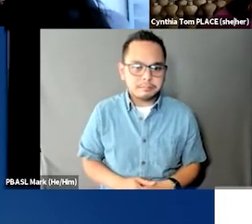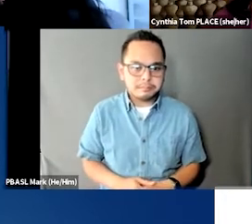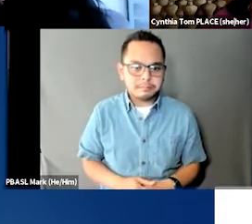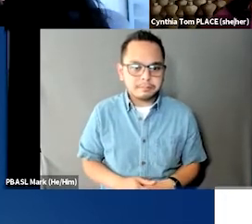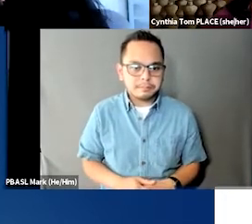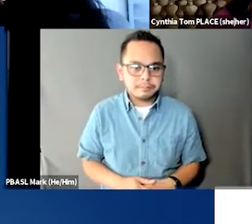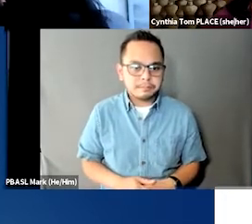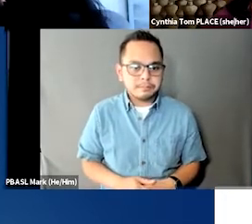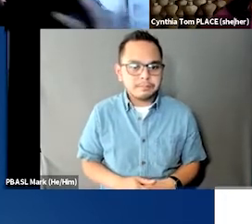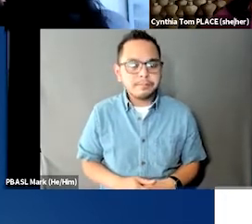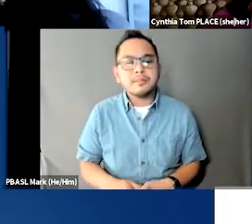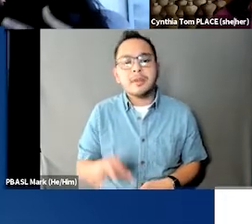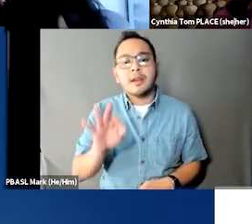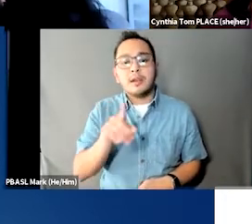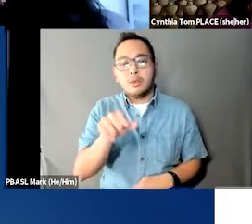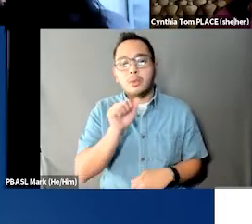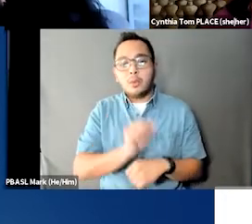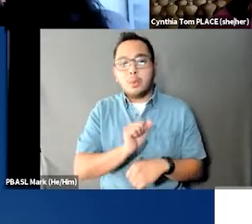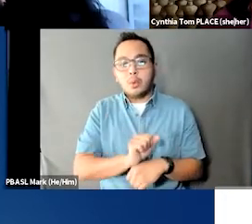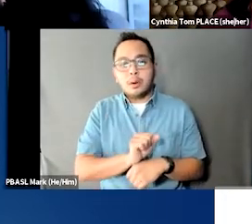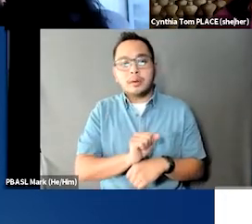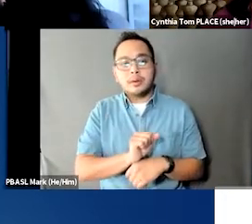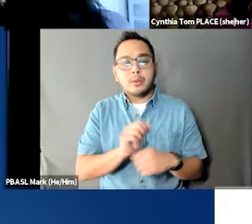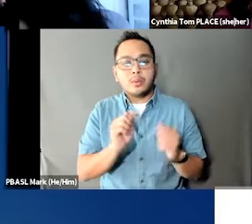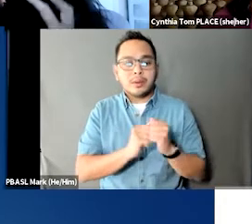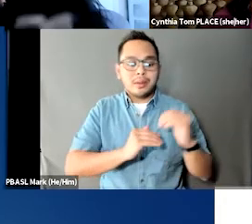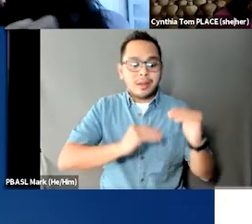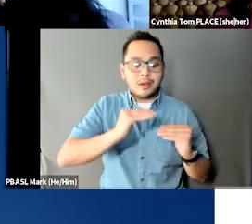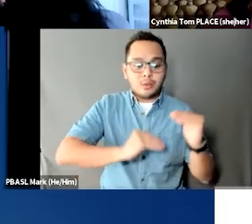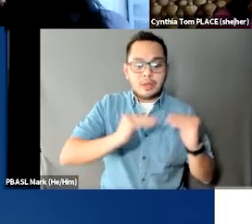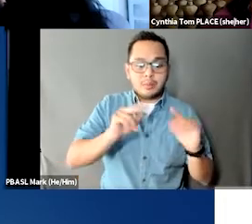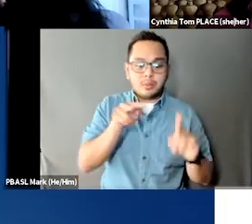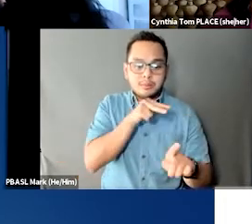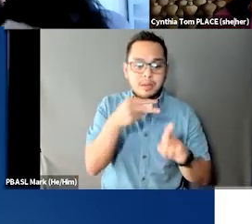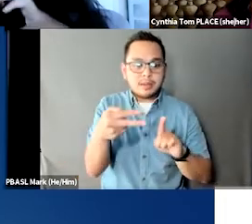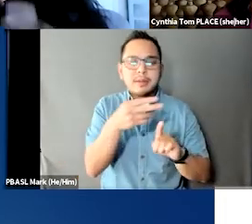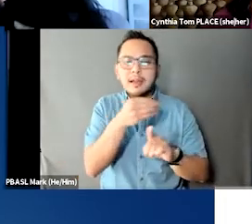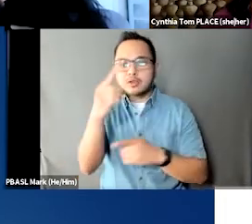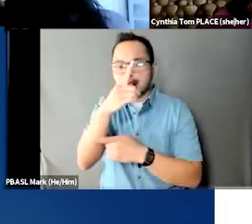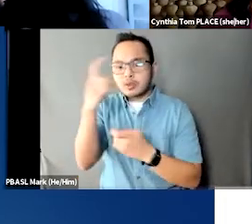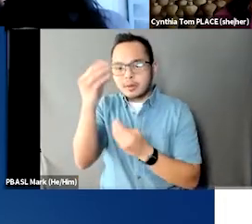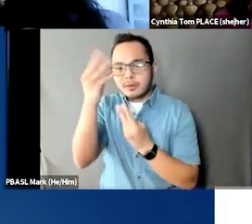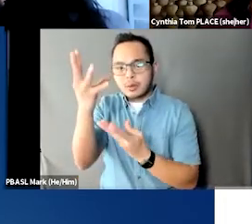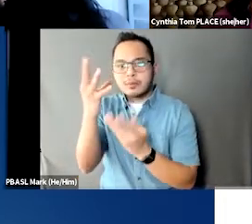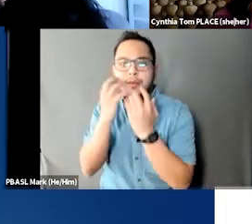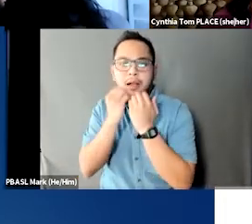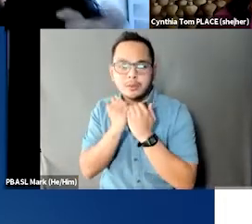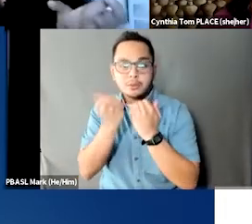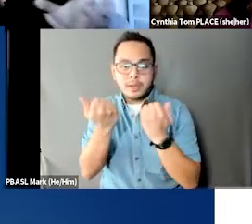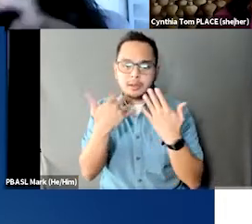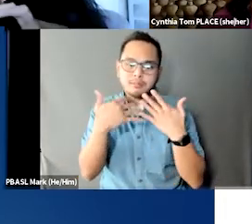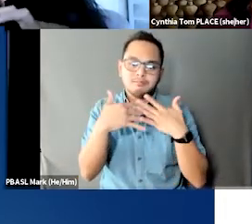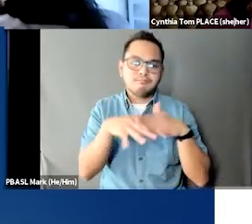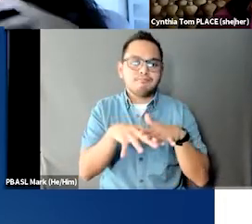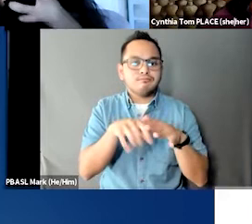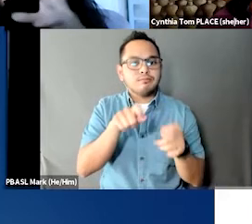So if you work through both an equity lens and a trauma-informed values, it can transform an organization. And I'll